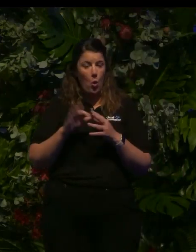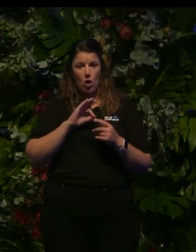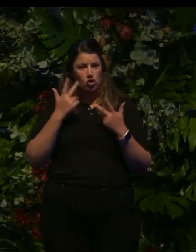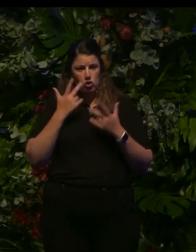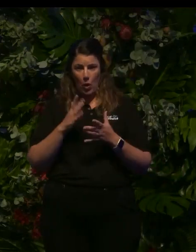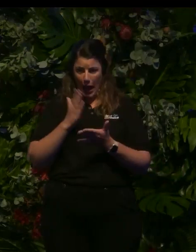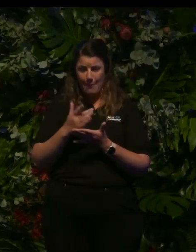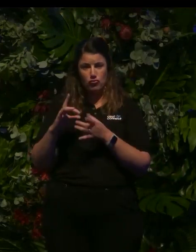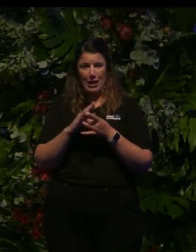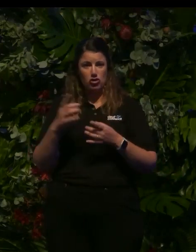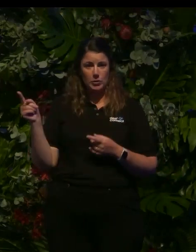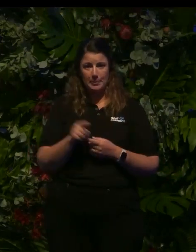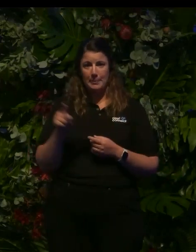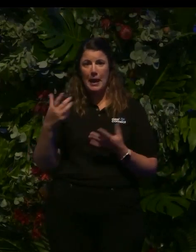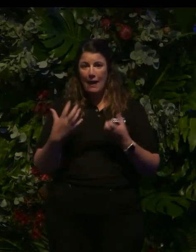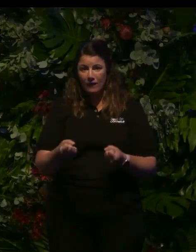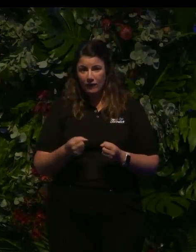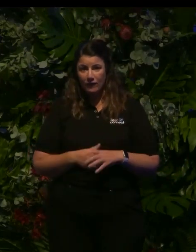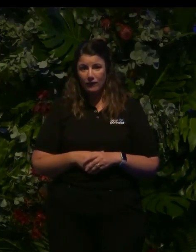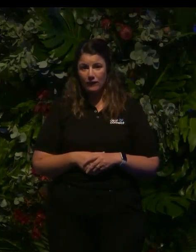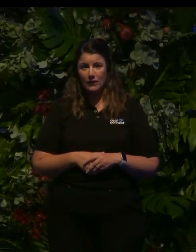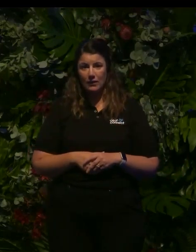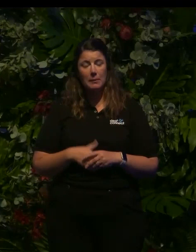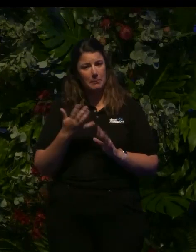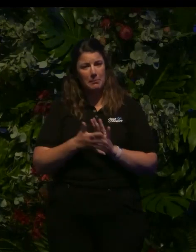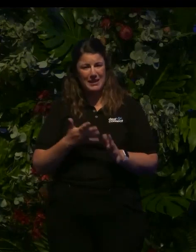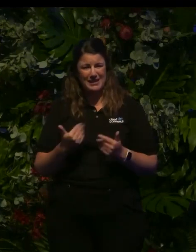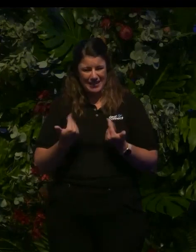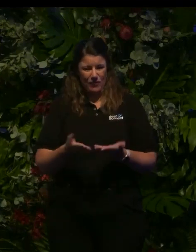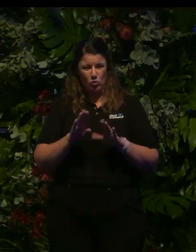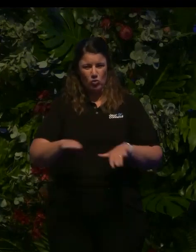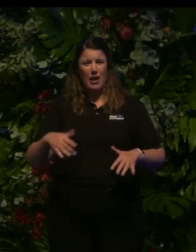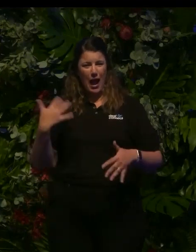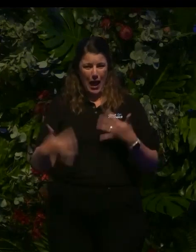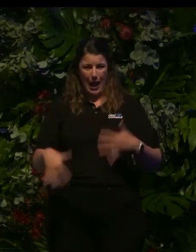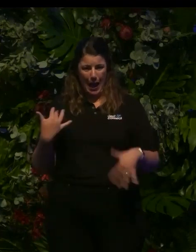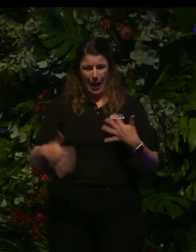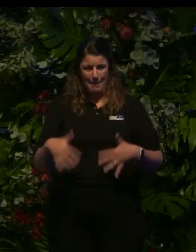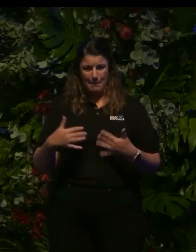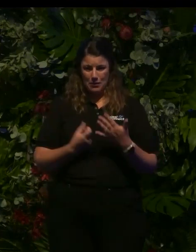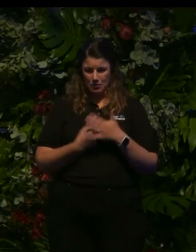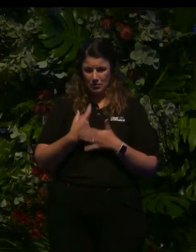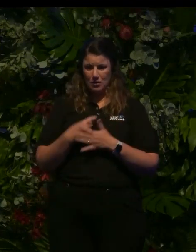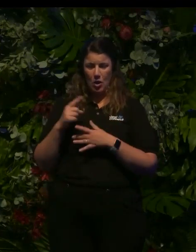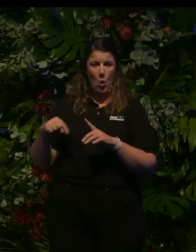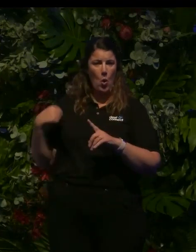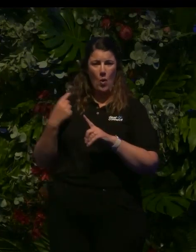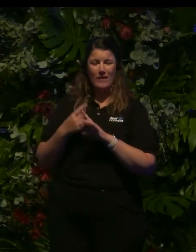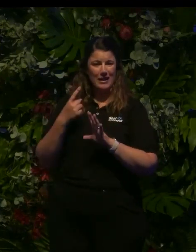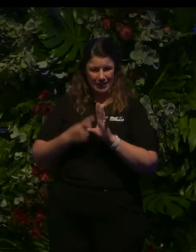with this? All this harm that has caused in all the years, or